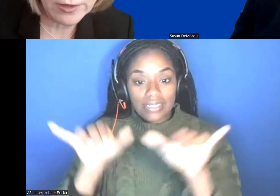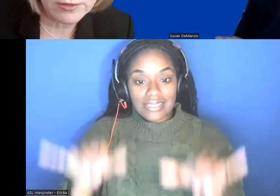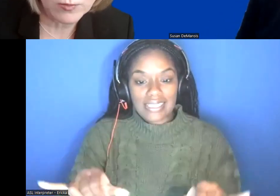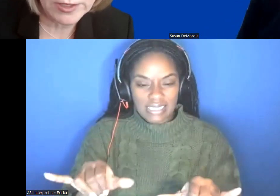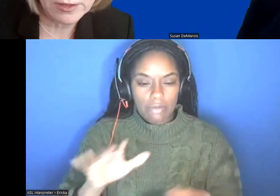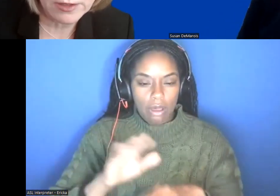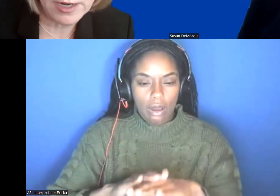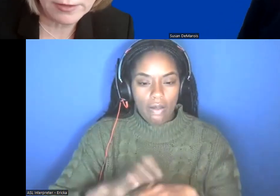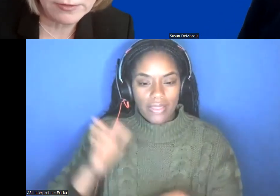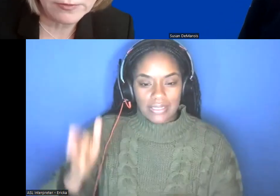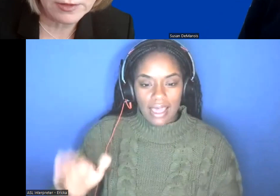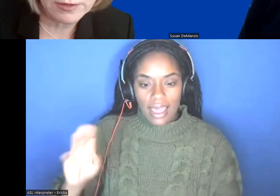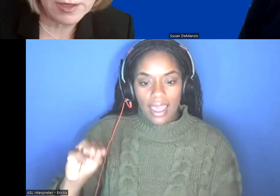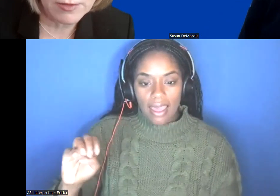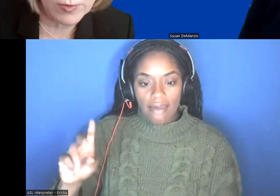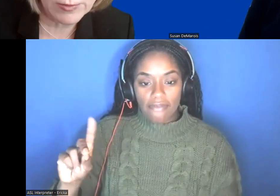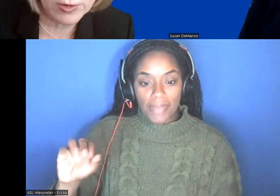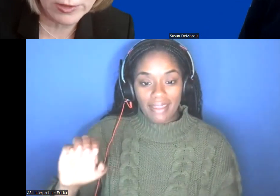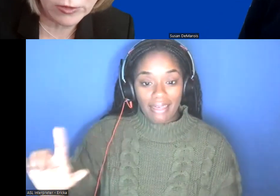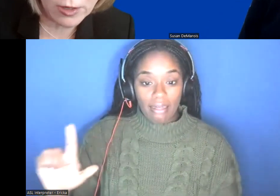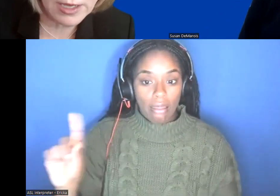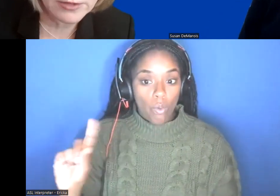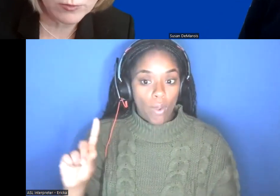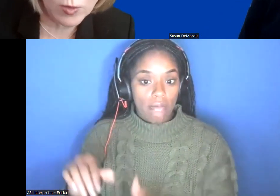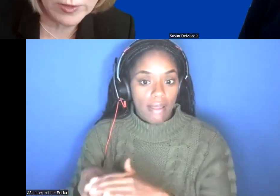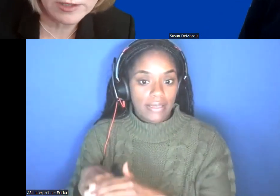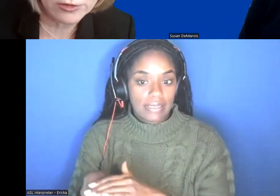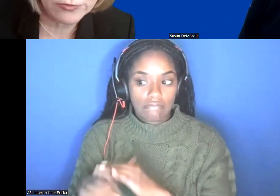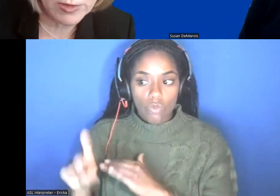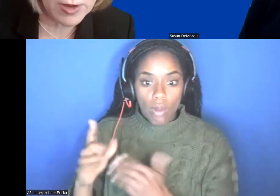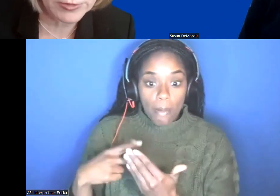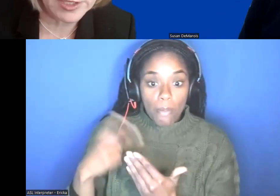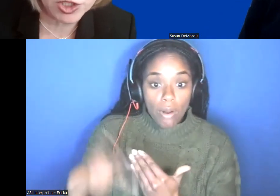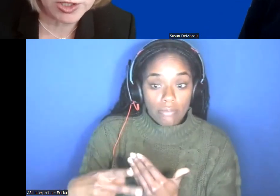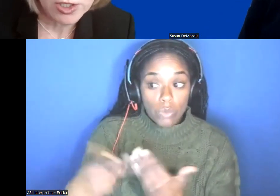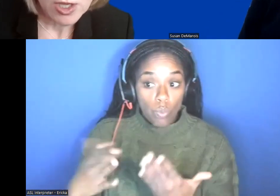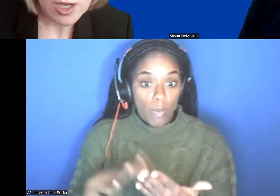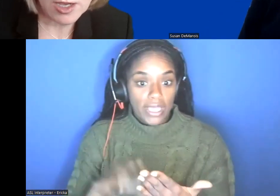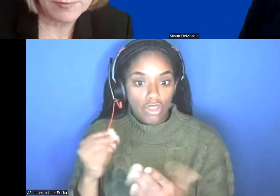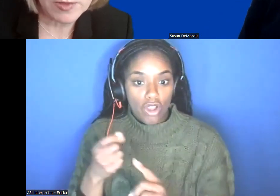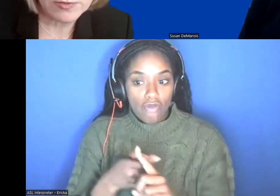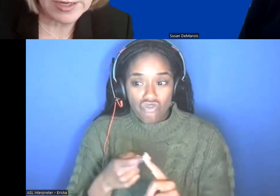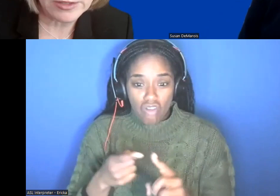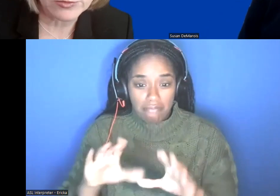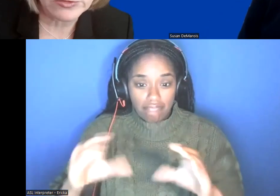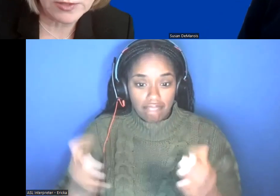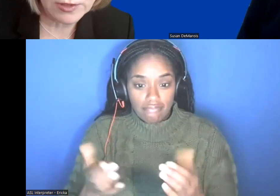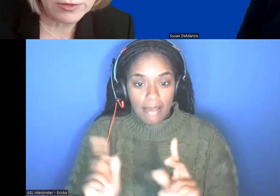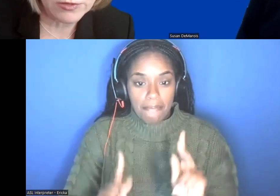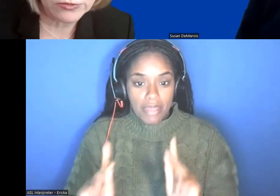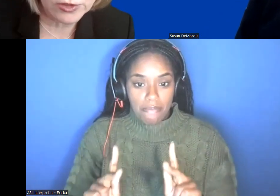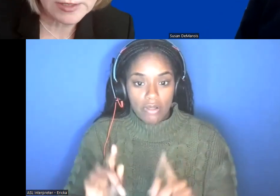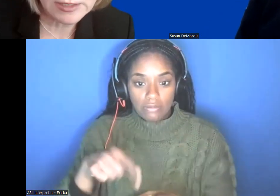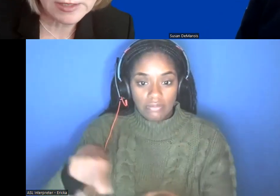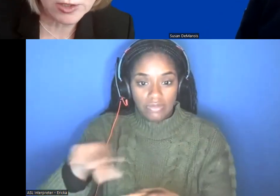and where we are accessing, where programs are and what we can learn from the population that is